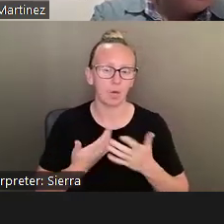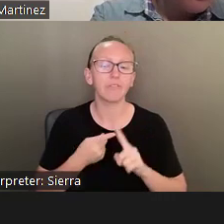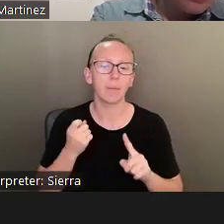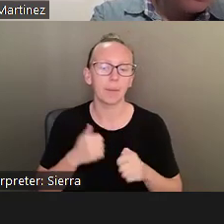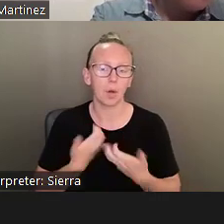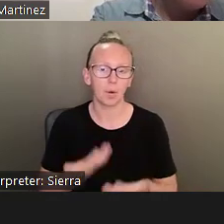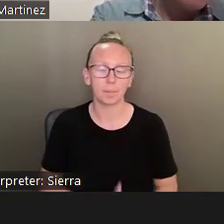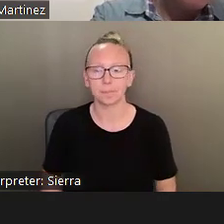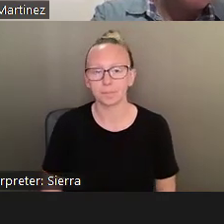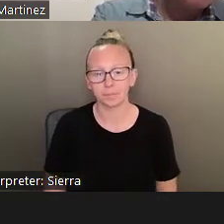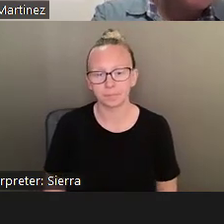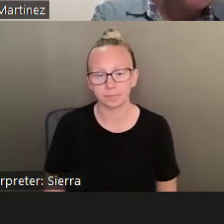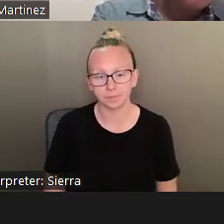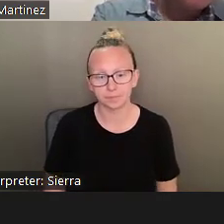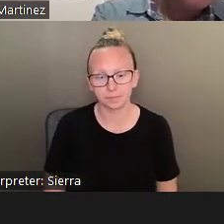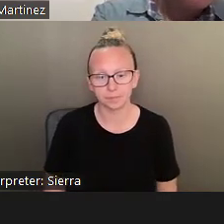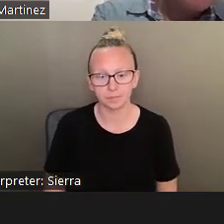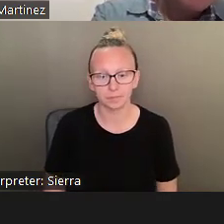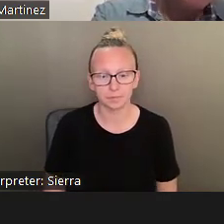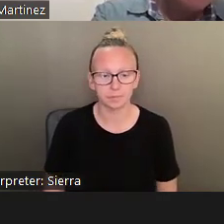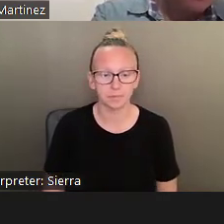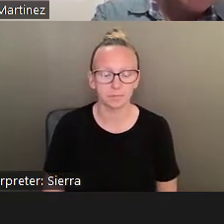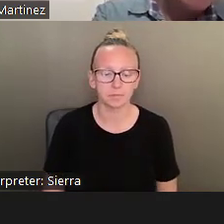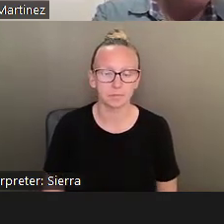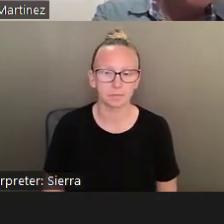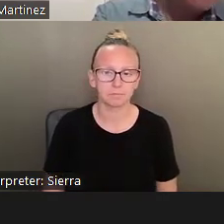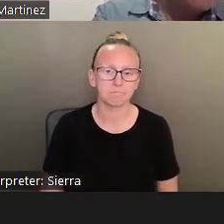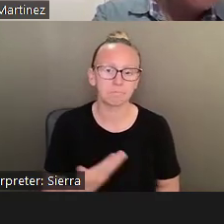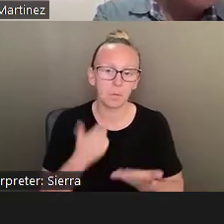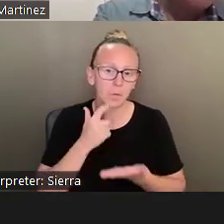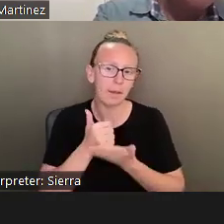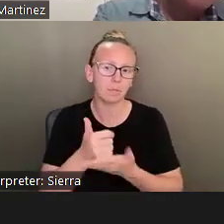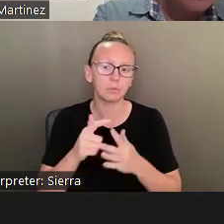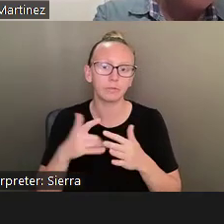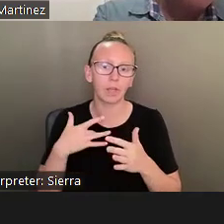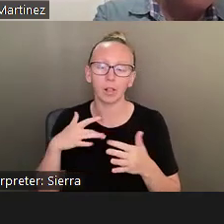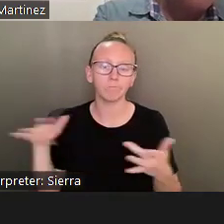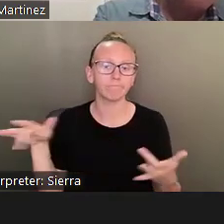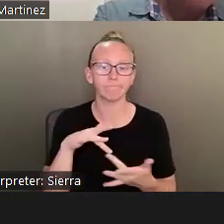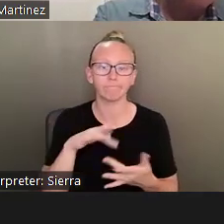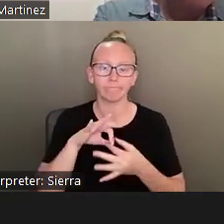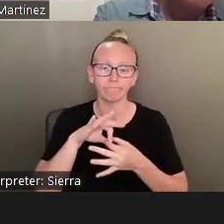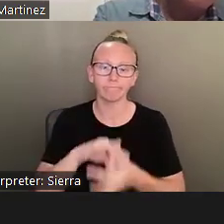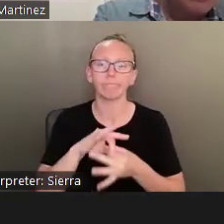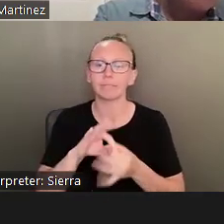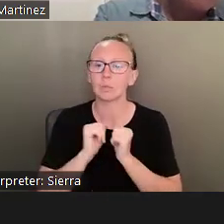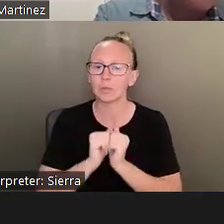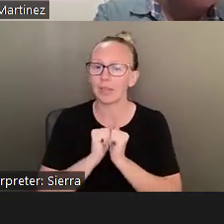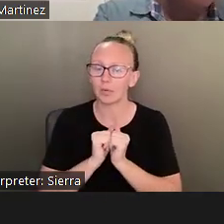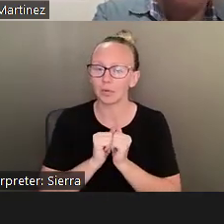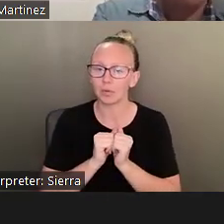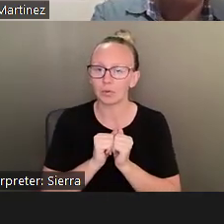real quick, and maybe that'll help anchor us together in that